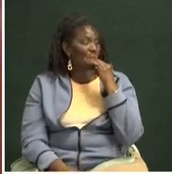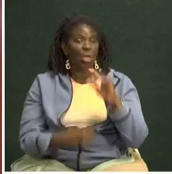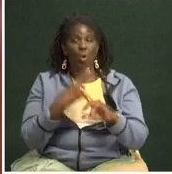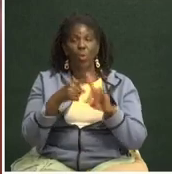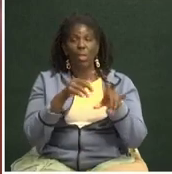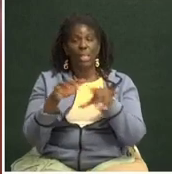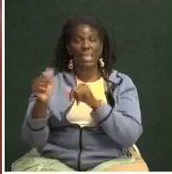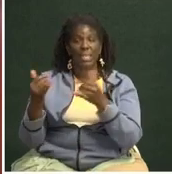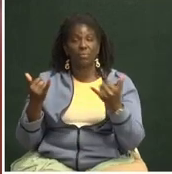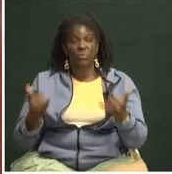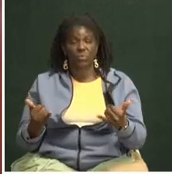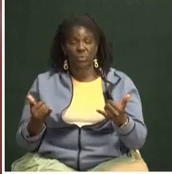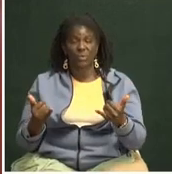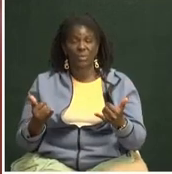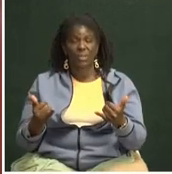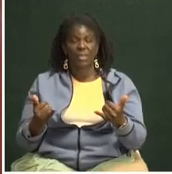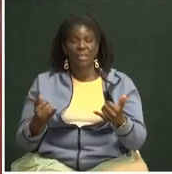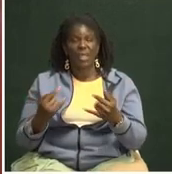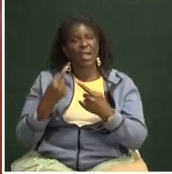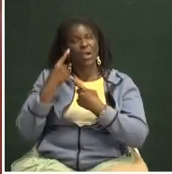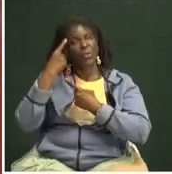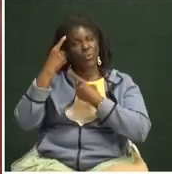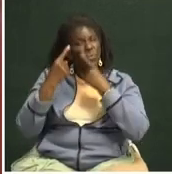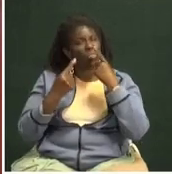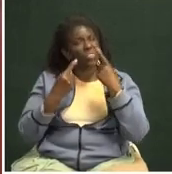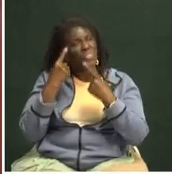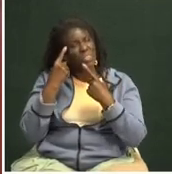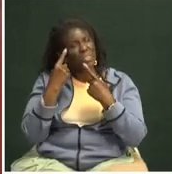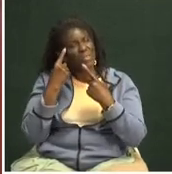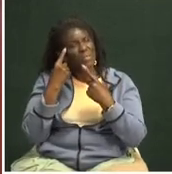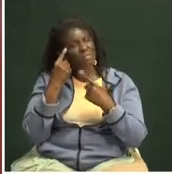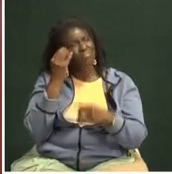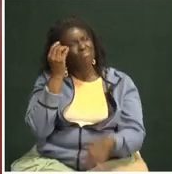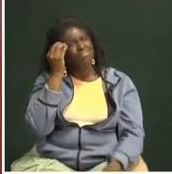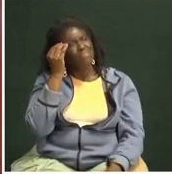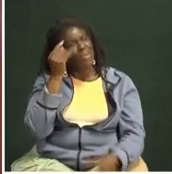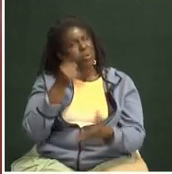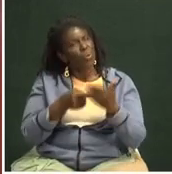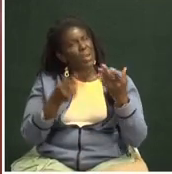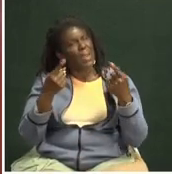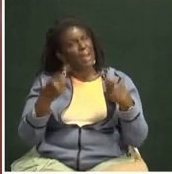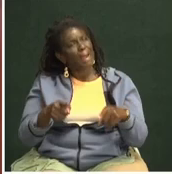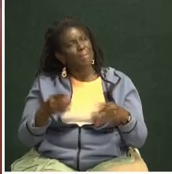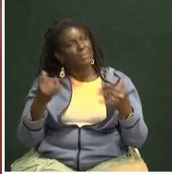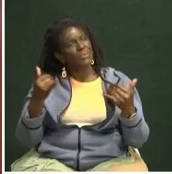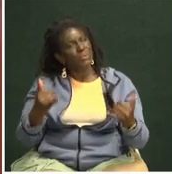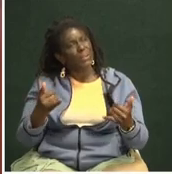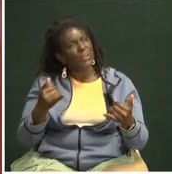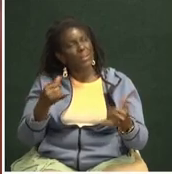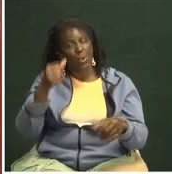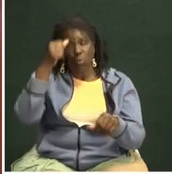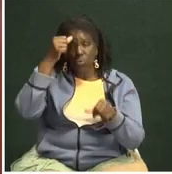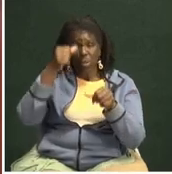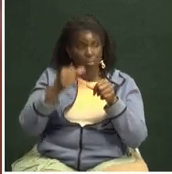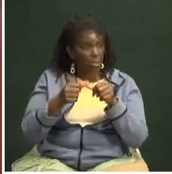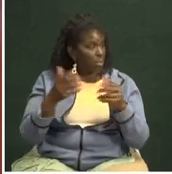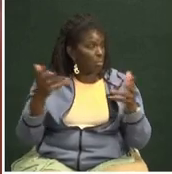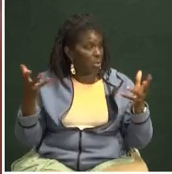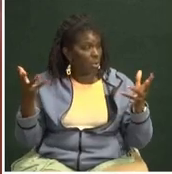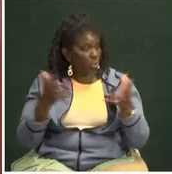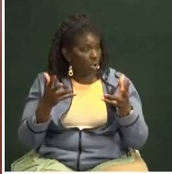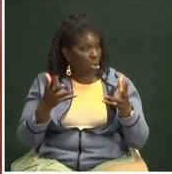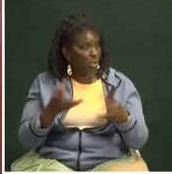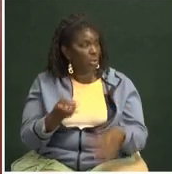leave here and you think of a charge that's given to you to take away, to always remember, let me say